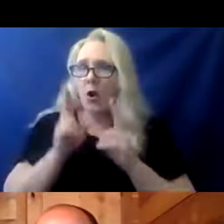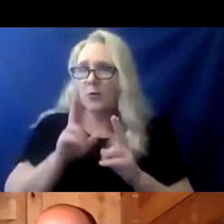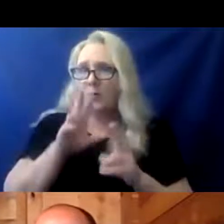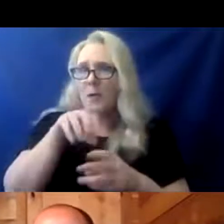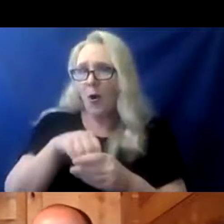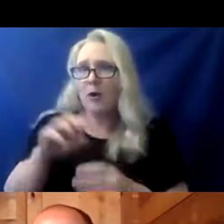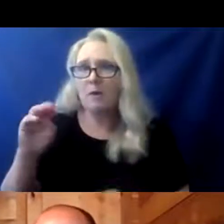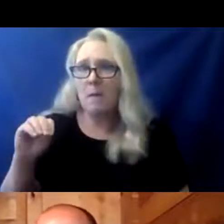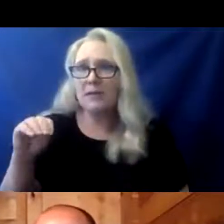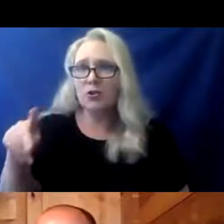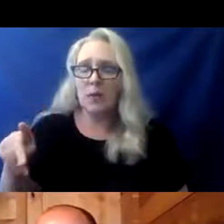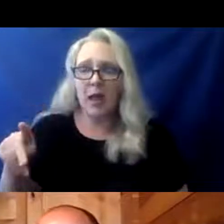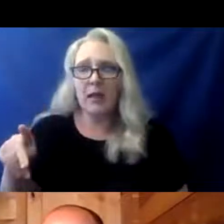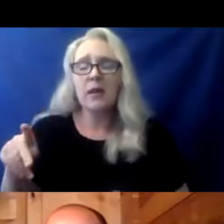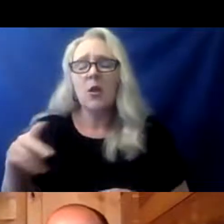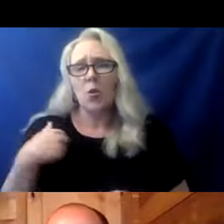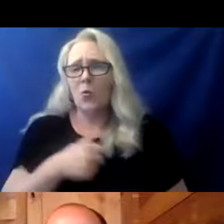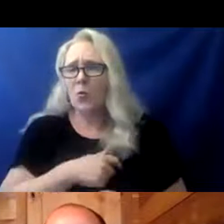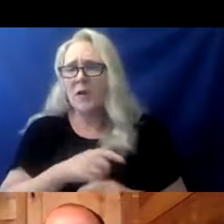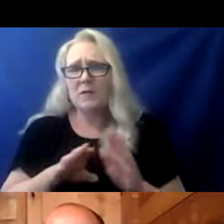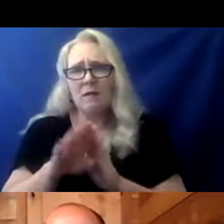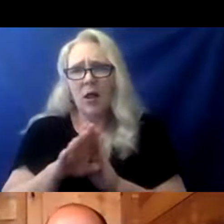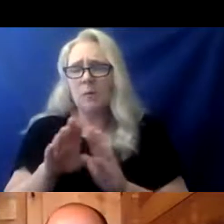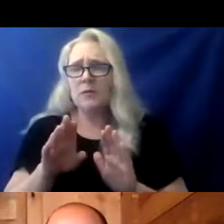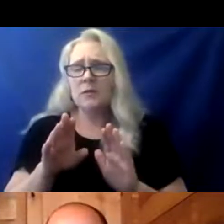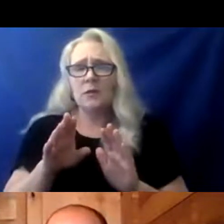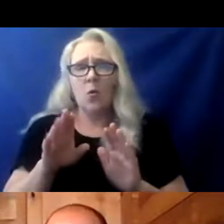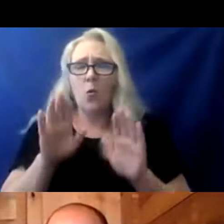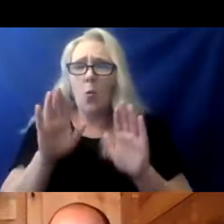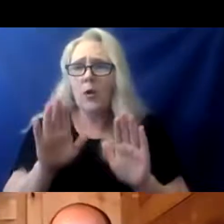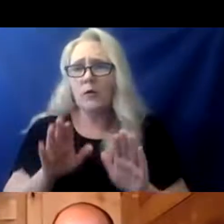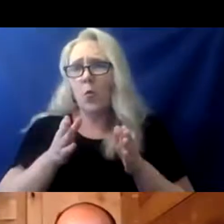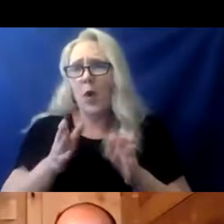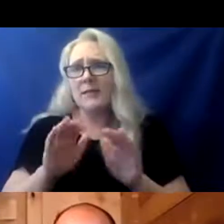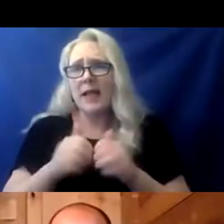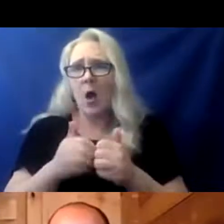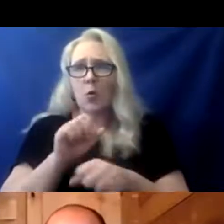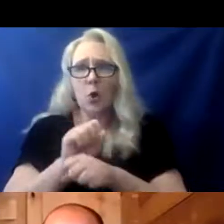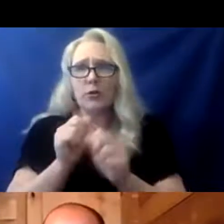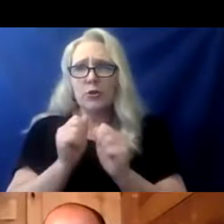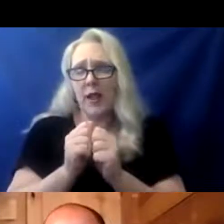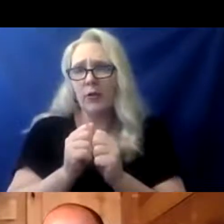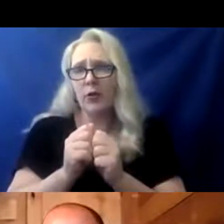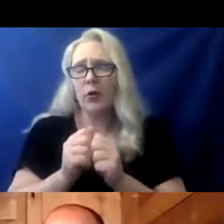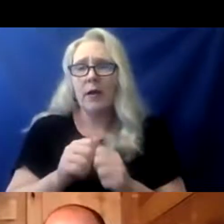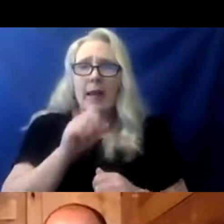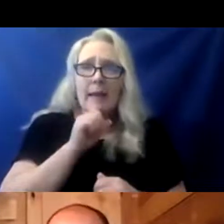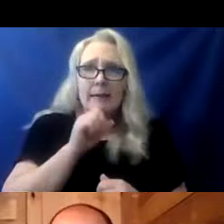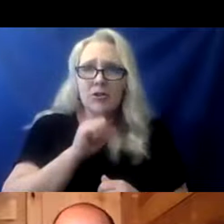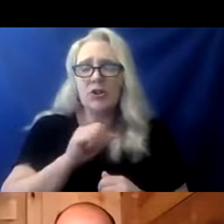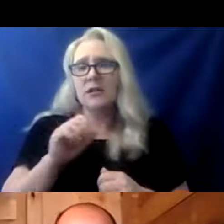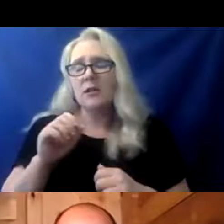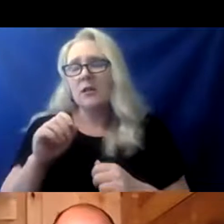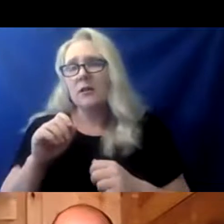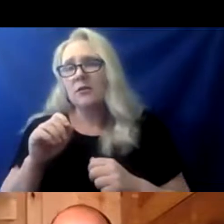I think we've developed really wonderful ways of working together as a community of aging advocates and service providers, as well